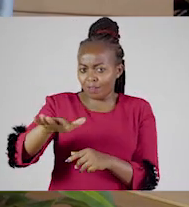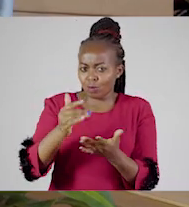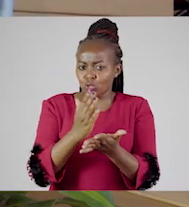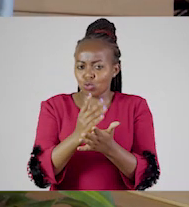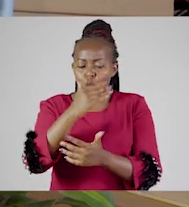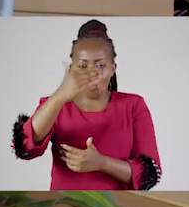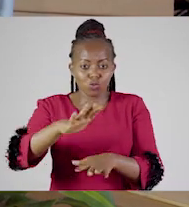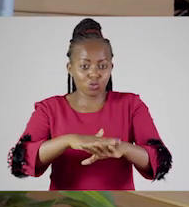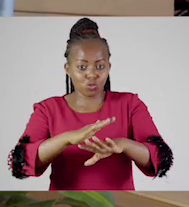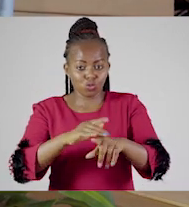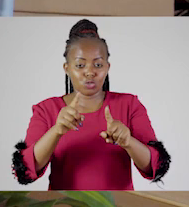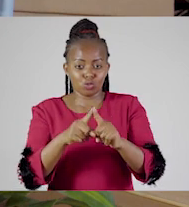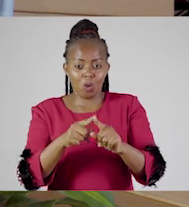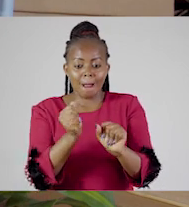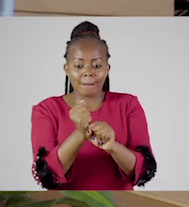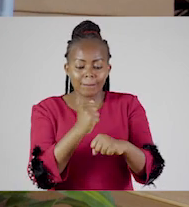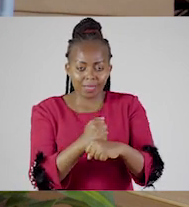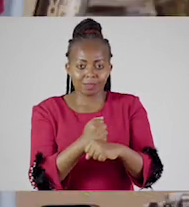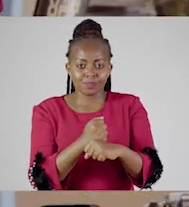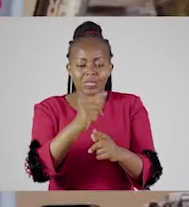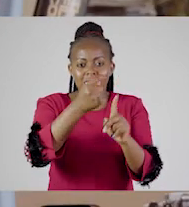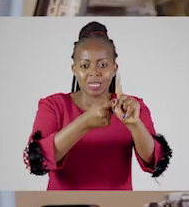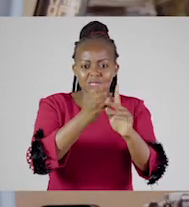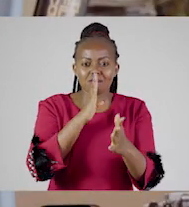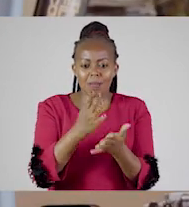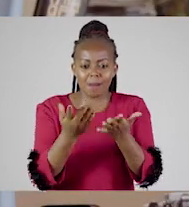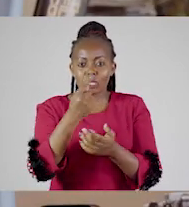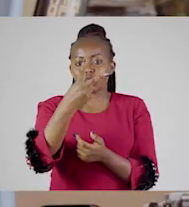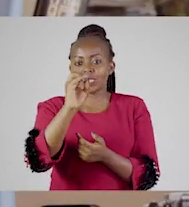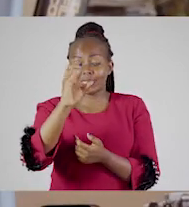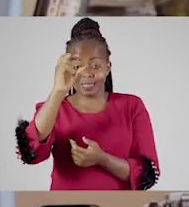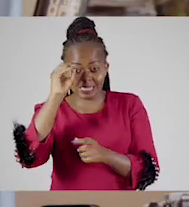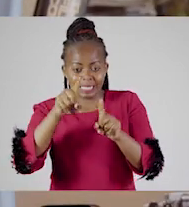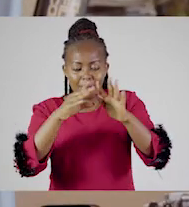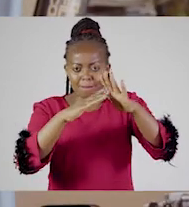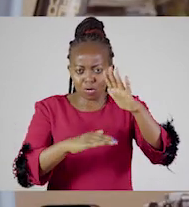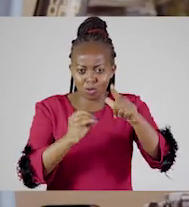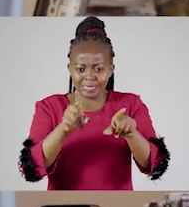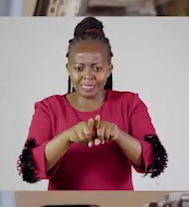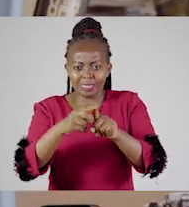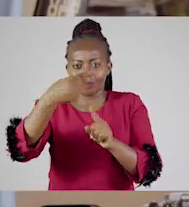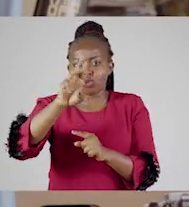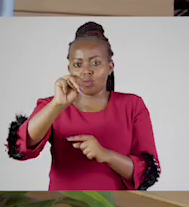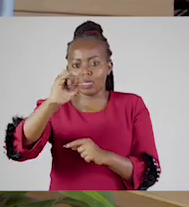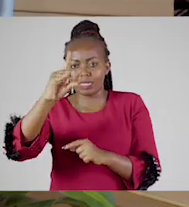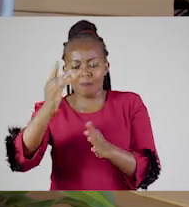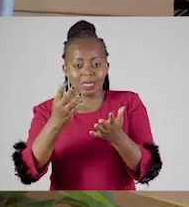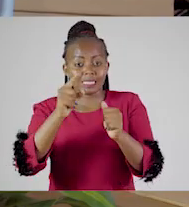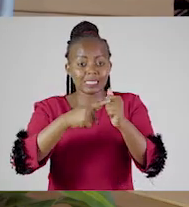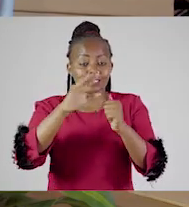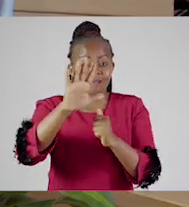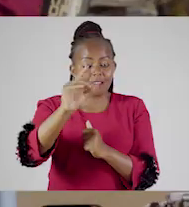It is always advisable to maintain temperatures at 20 degrees and below, and relative humidity at